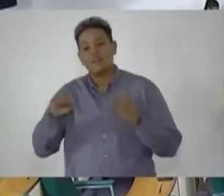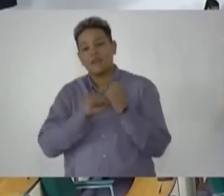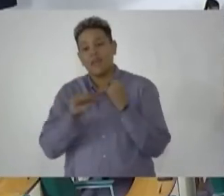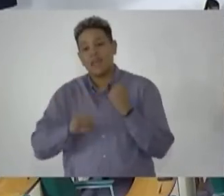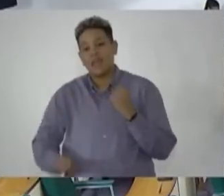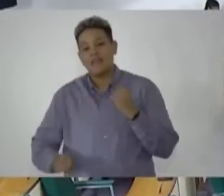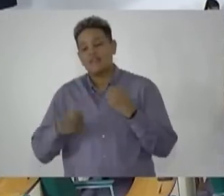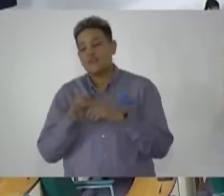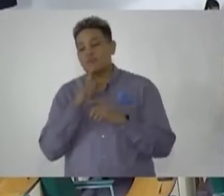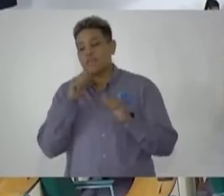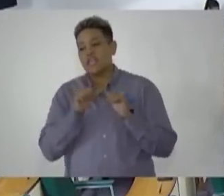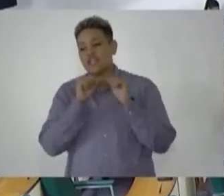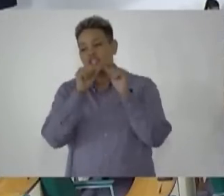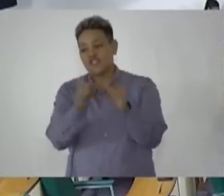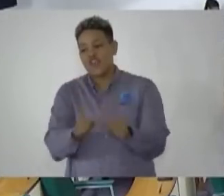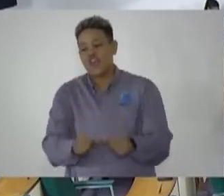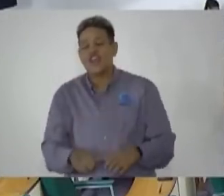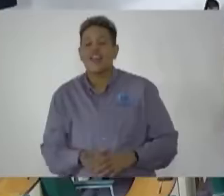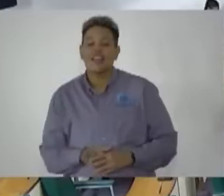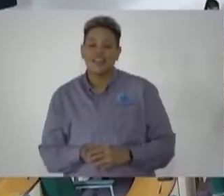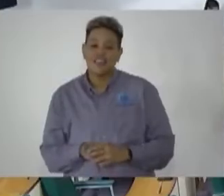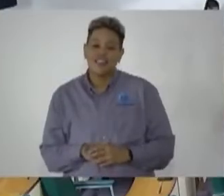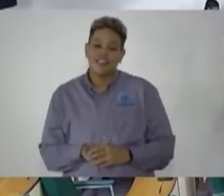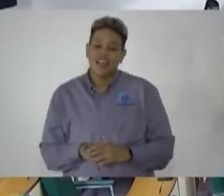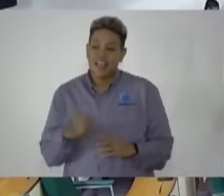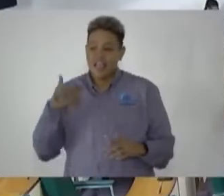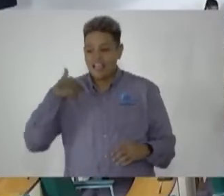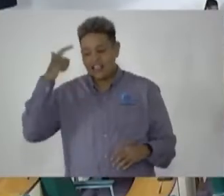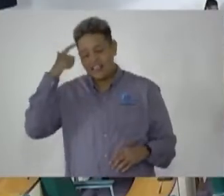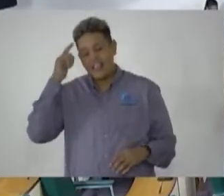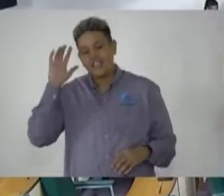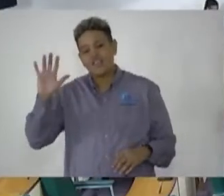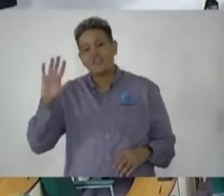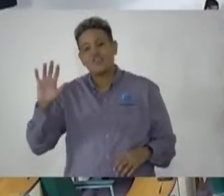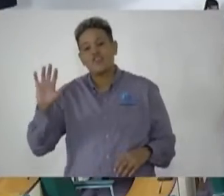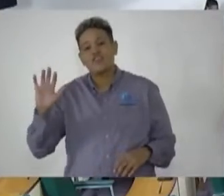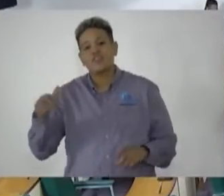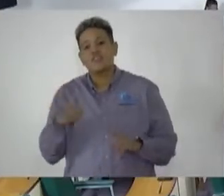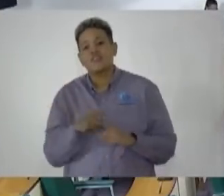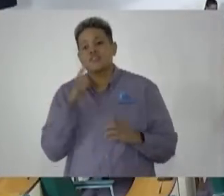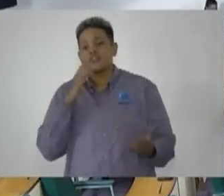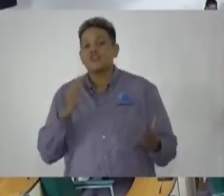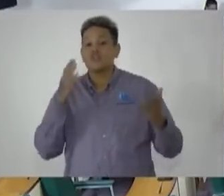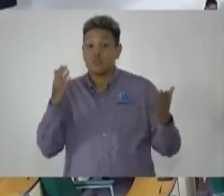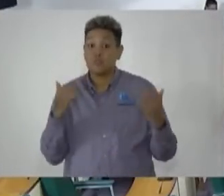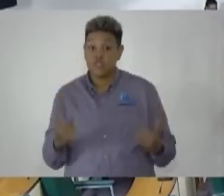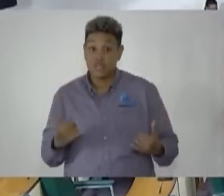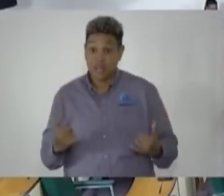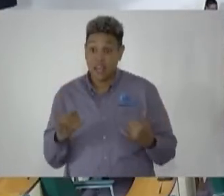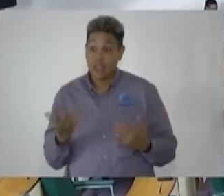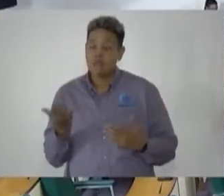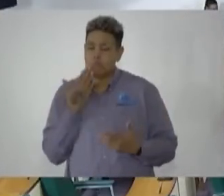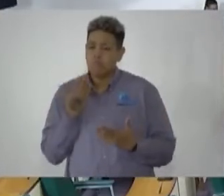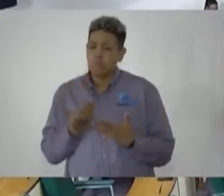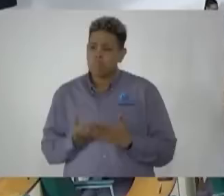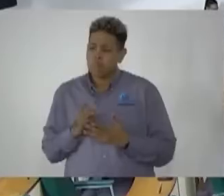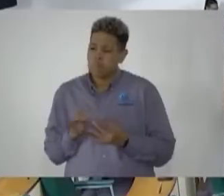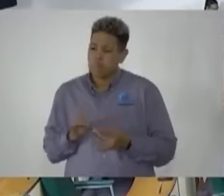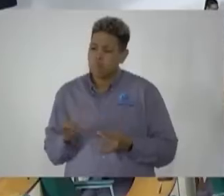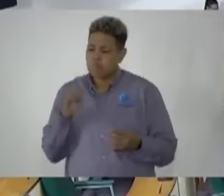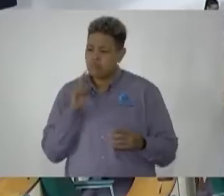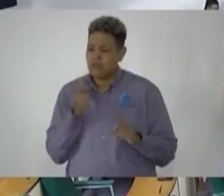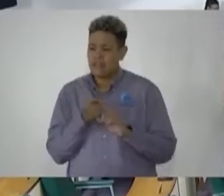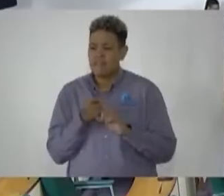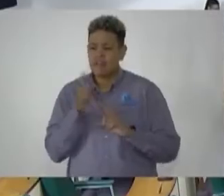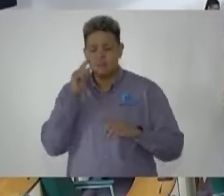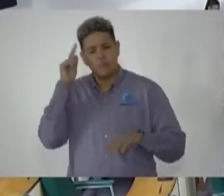be eternal. And I think your submissions, if I may call them that, were quite effective